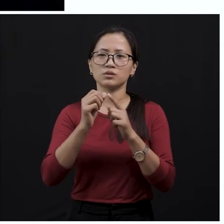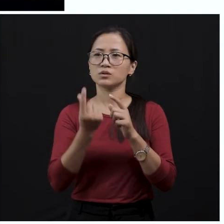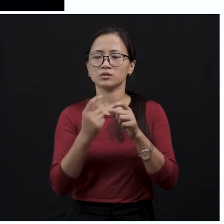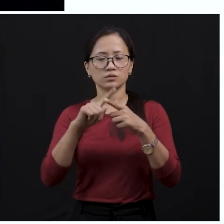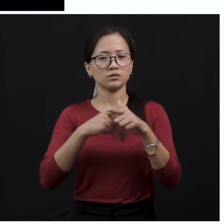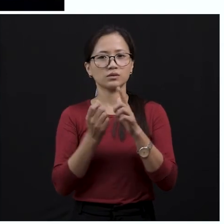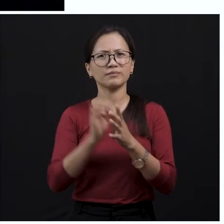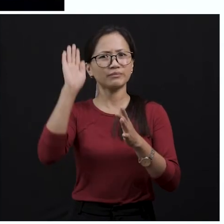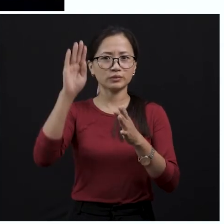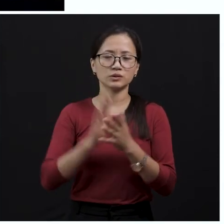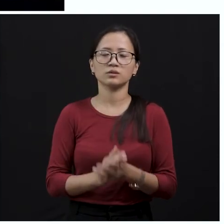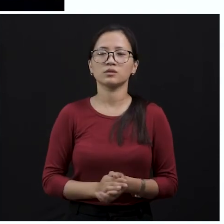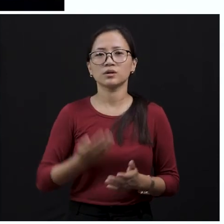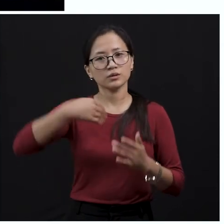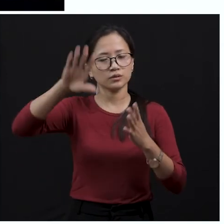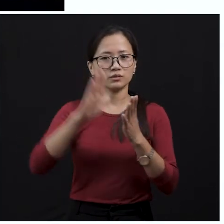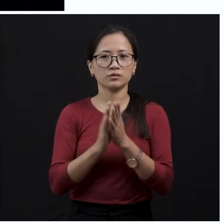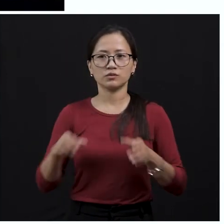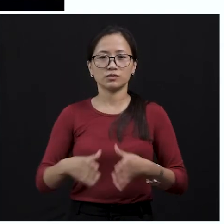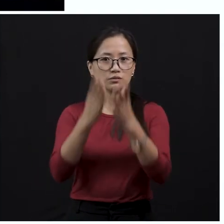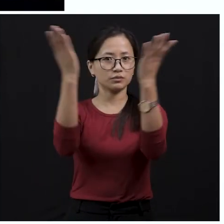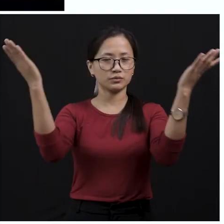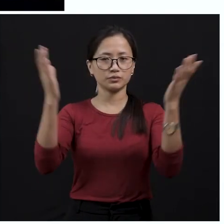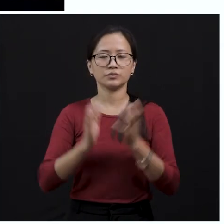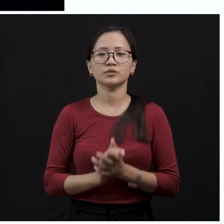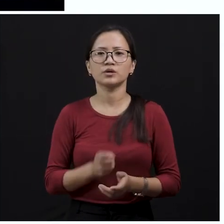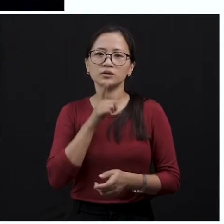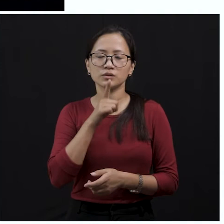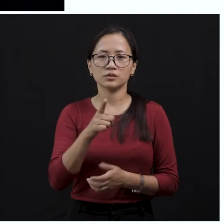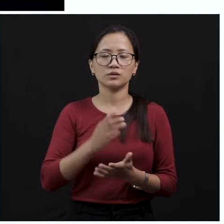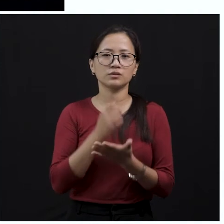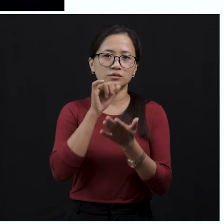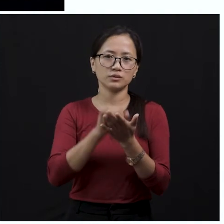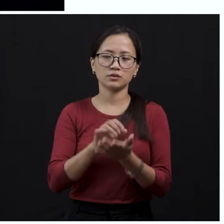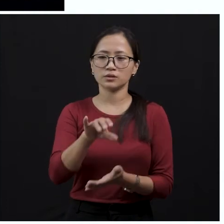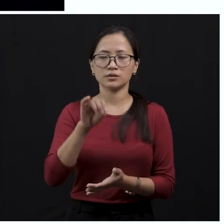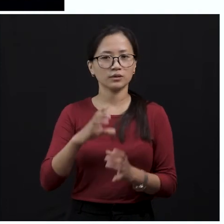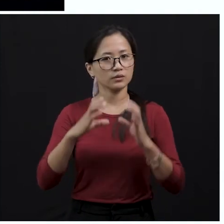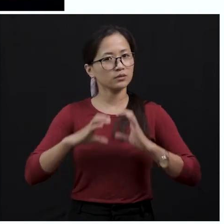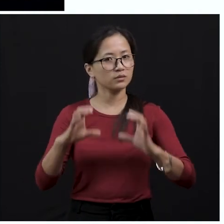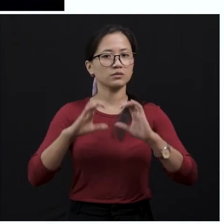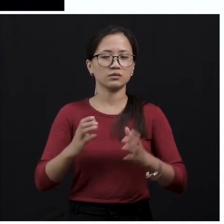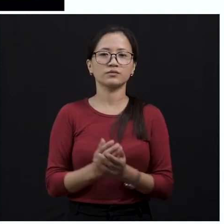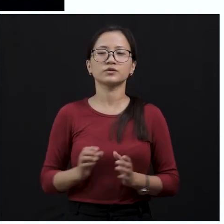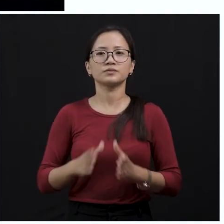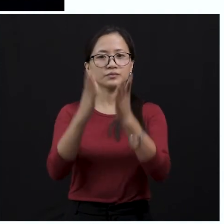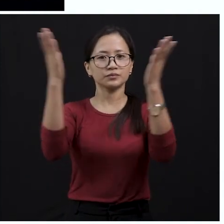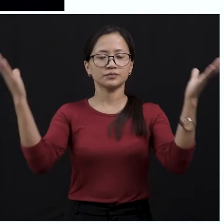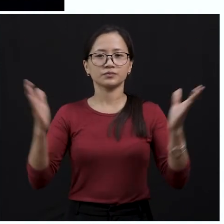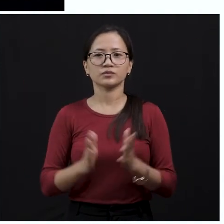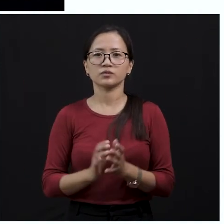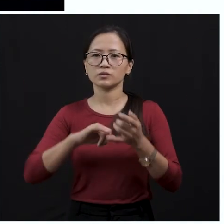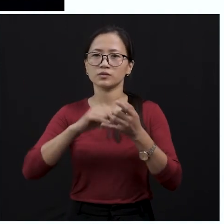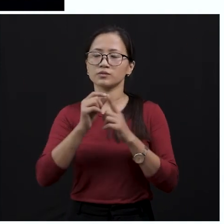they used to go to this people tree and do that, and they make sure that they take care of this tree. So it was a